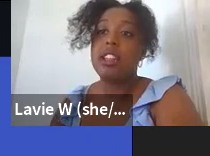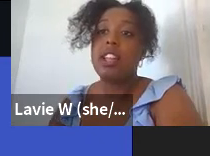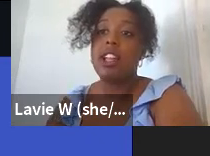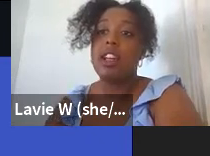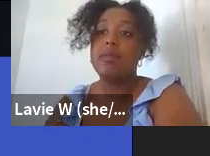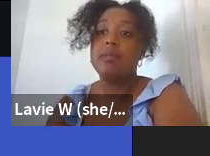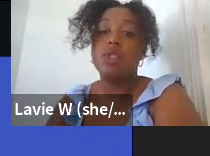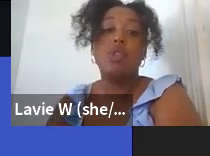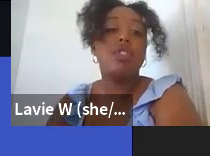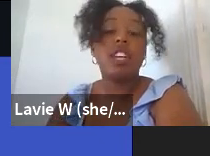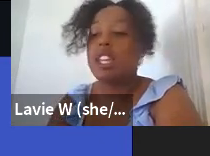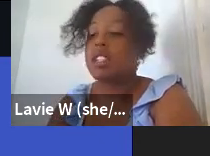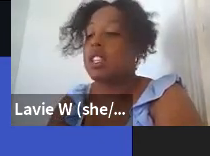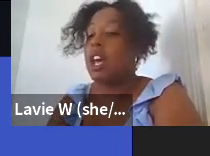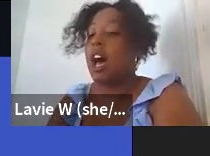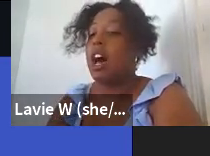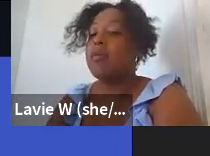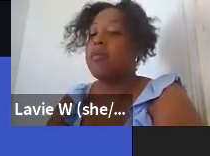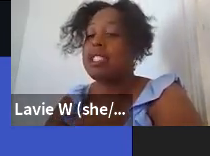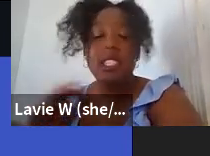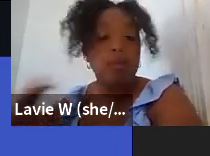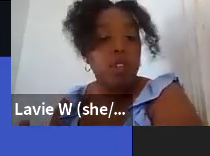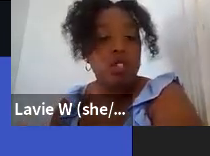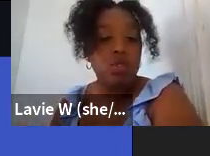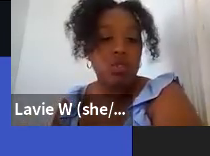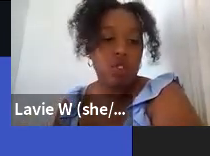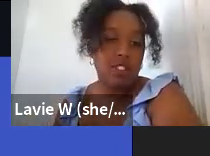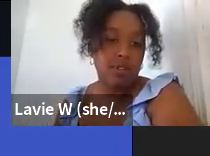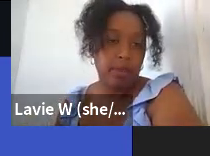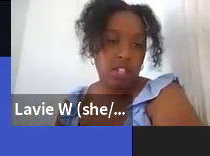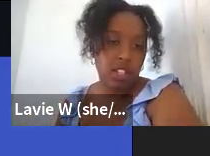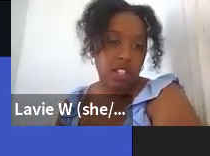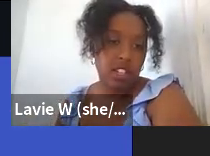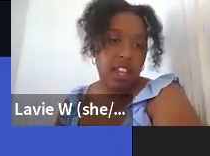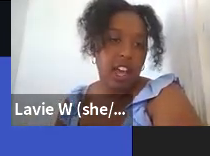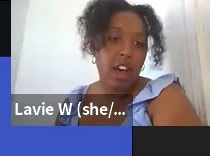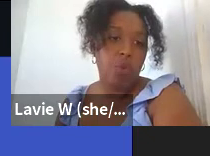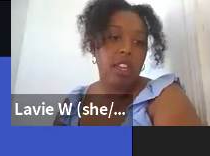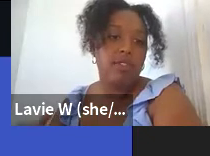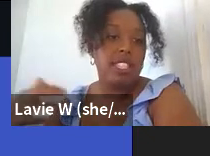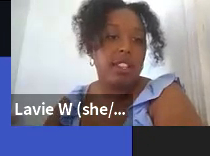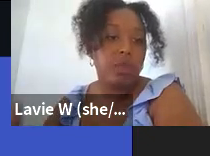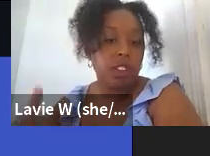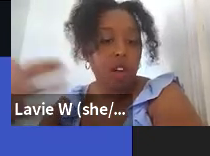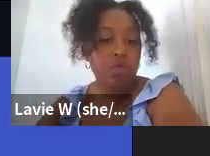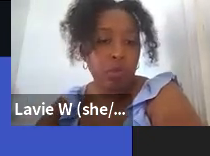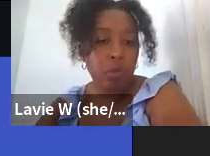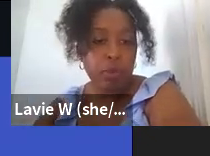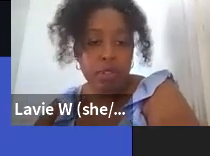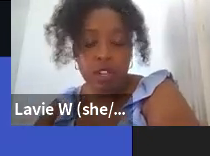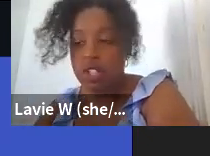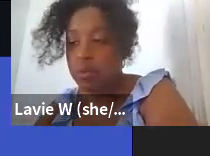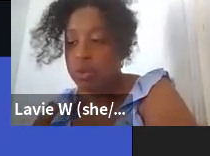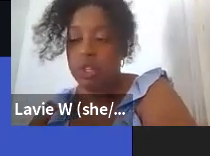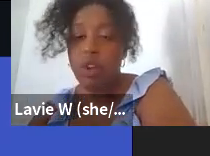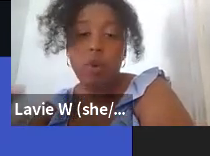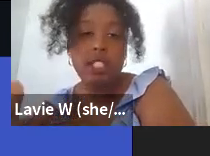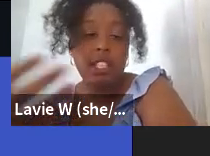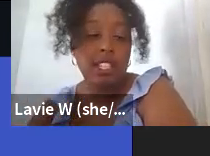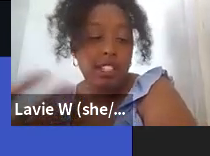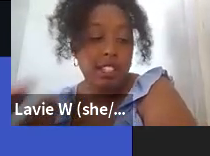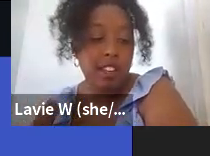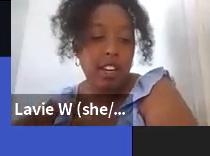opportunities and to create and stimulate social transformation, we've seen with cultural reproduction, which we